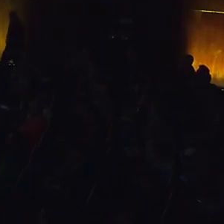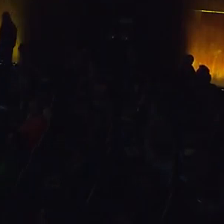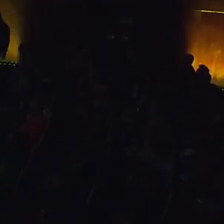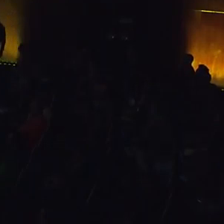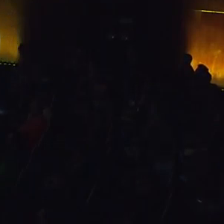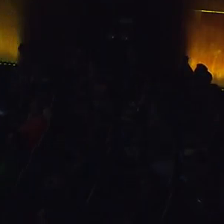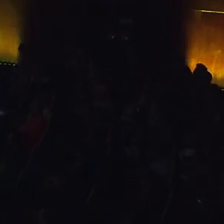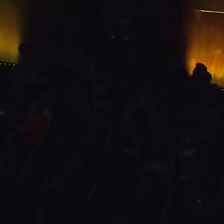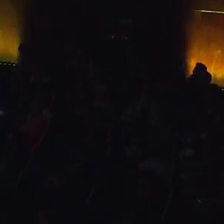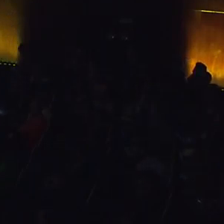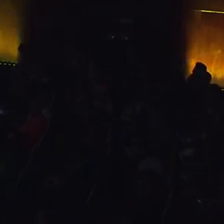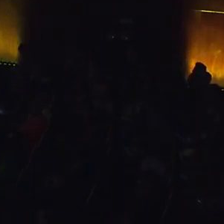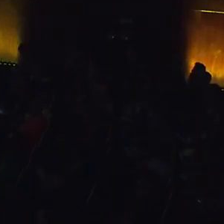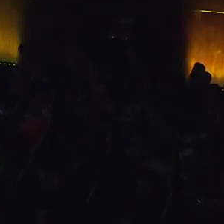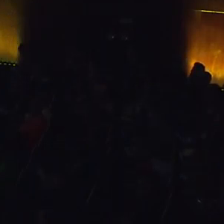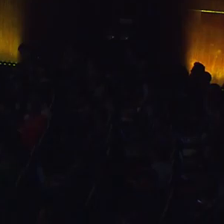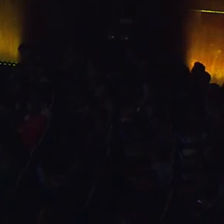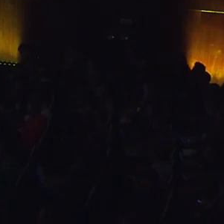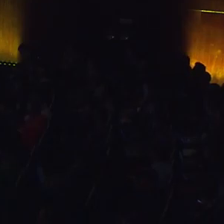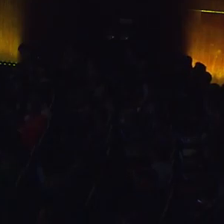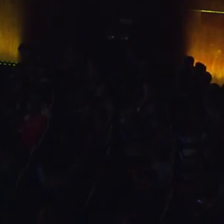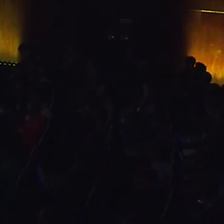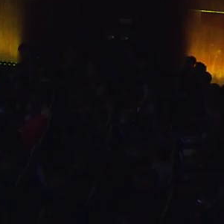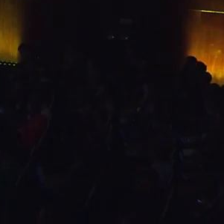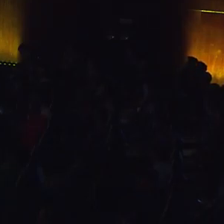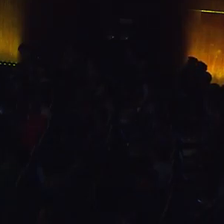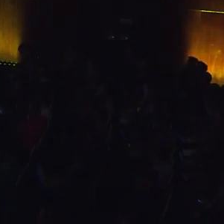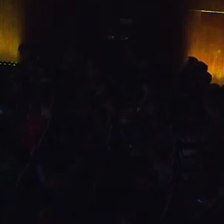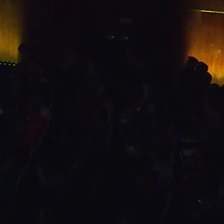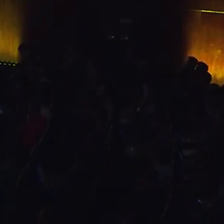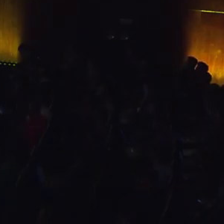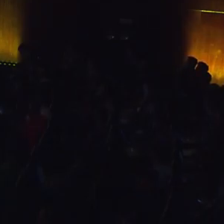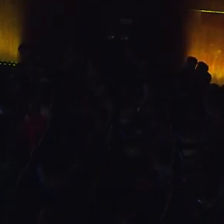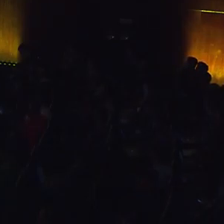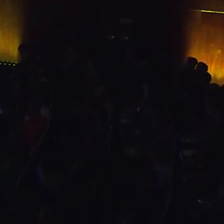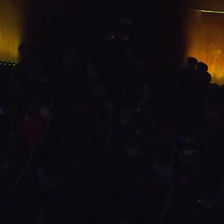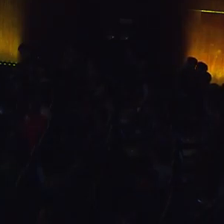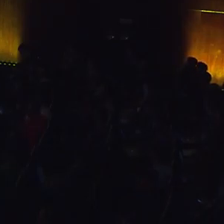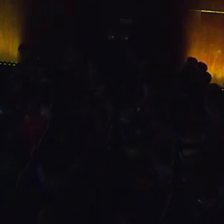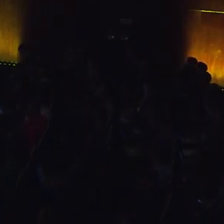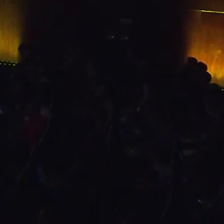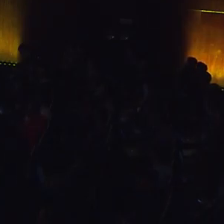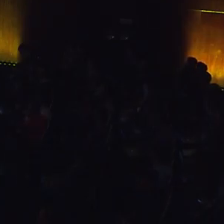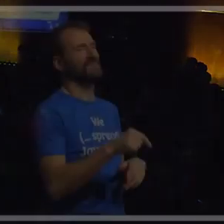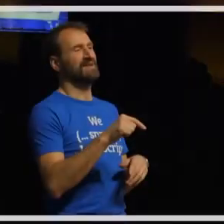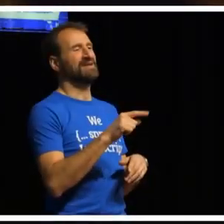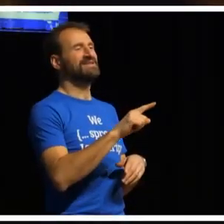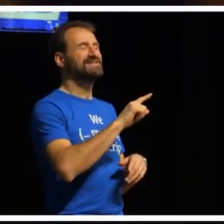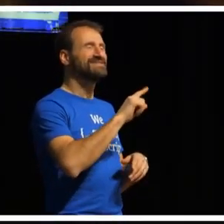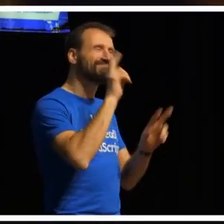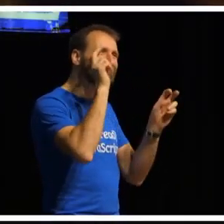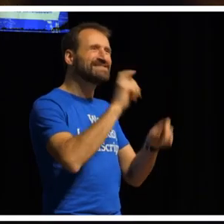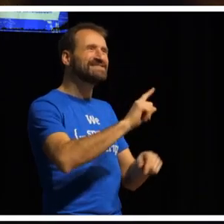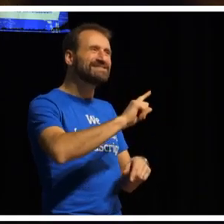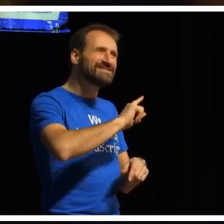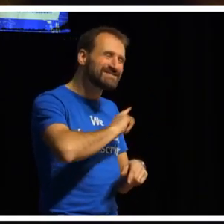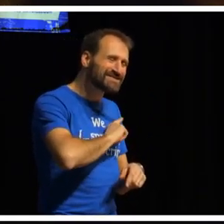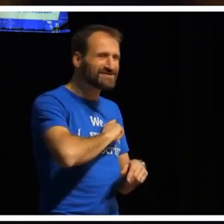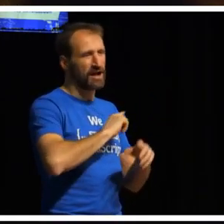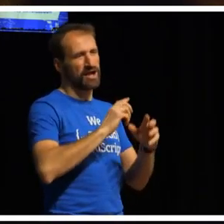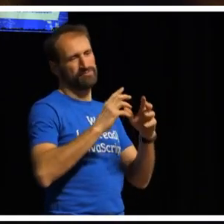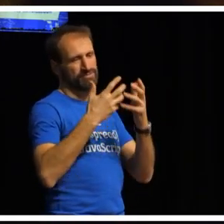Okay, so quite a lot of you. But so for those who don't, it's pretty much a completely self-contained computer. You